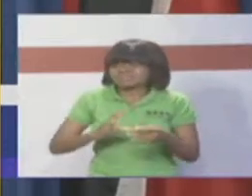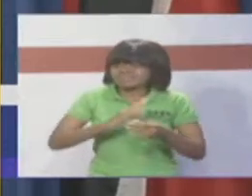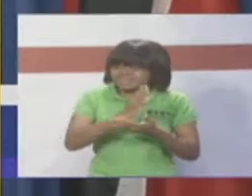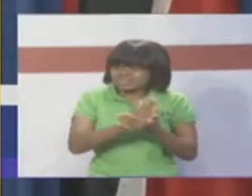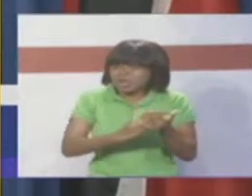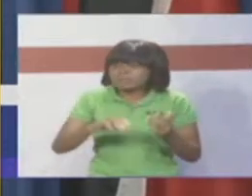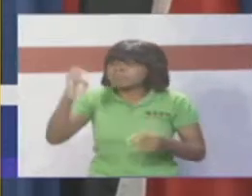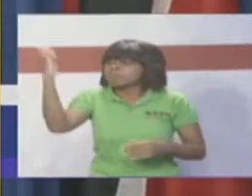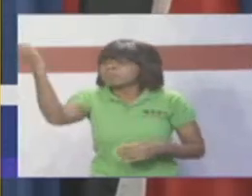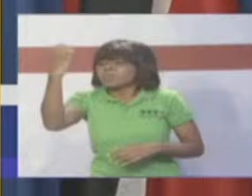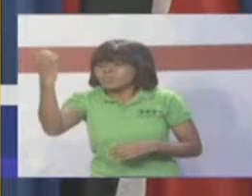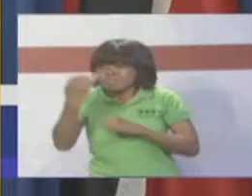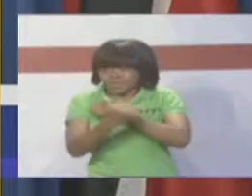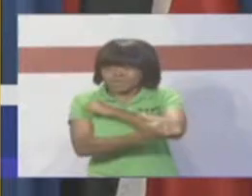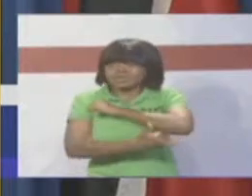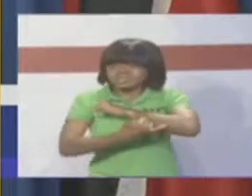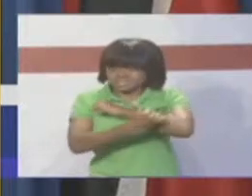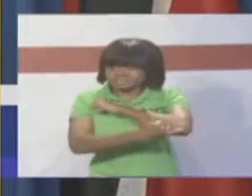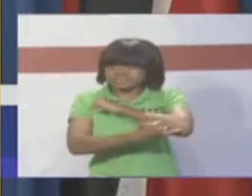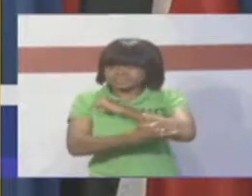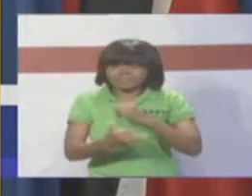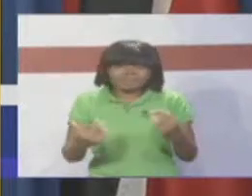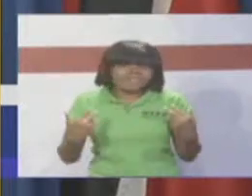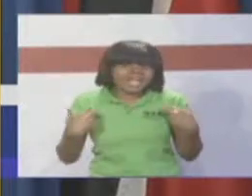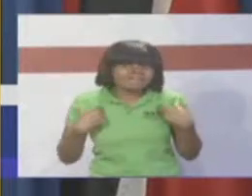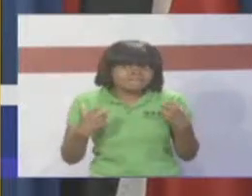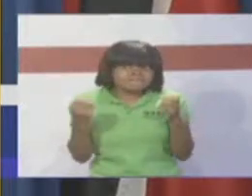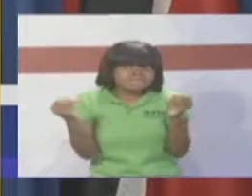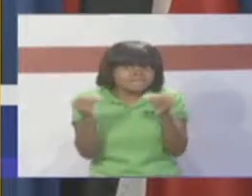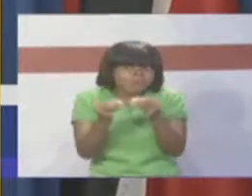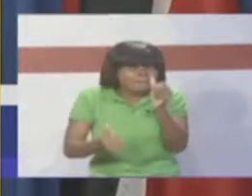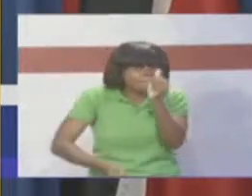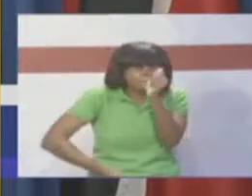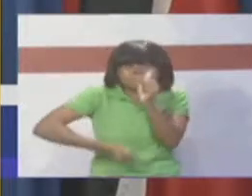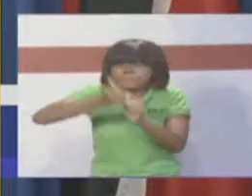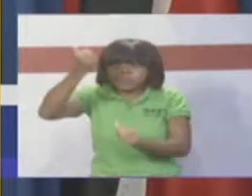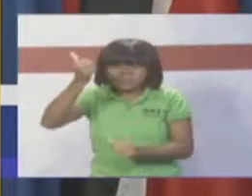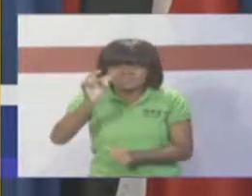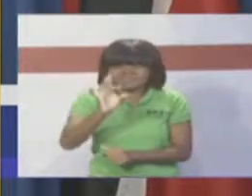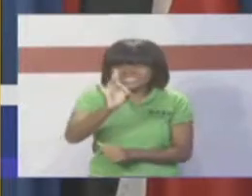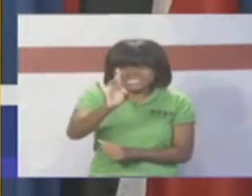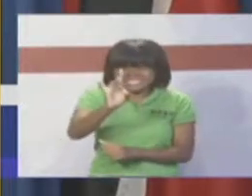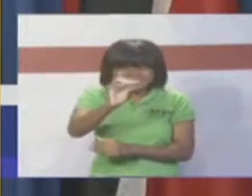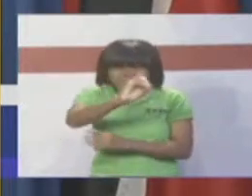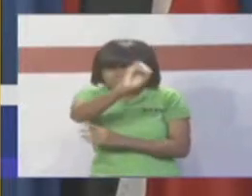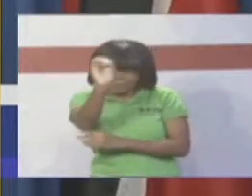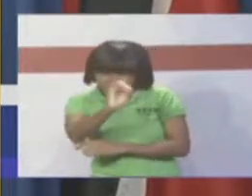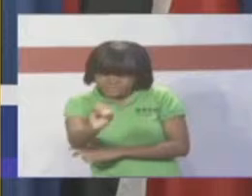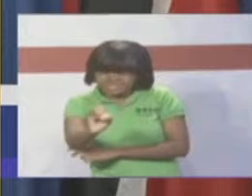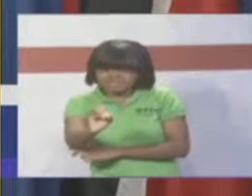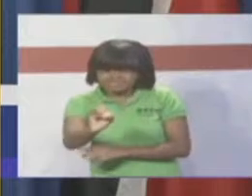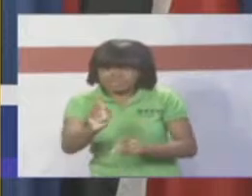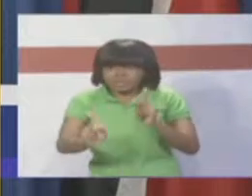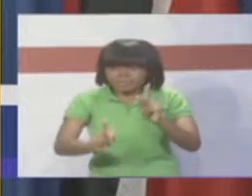are upwards of 80% vaccinated, they too have a virus problem.